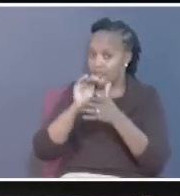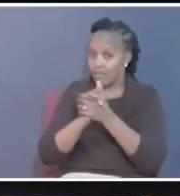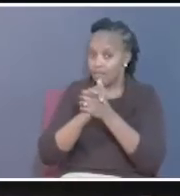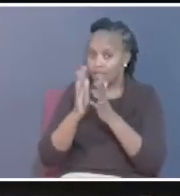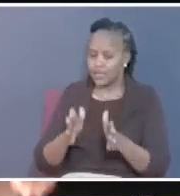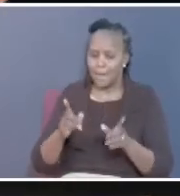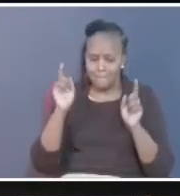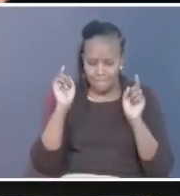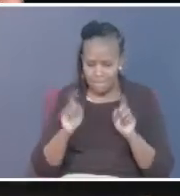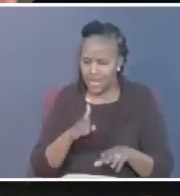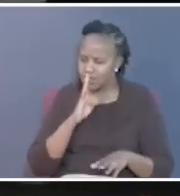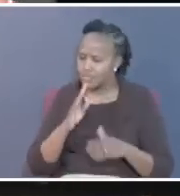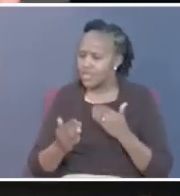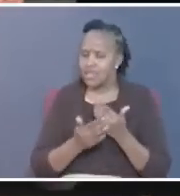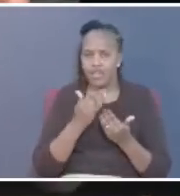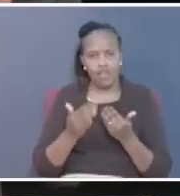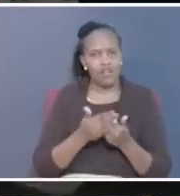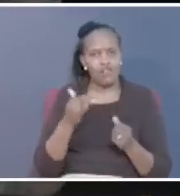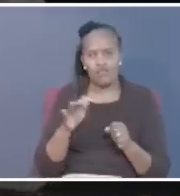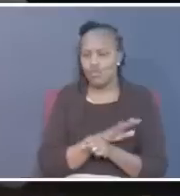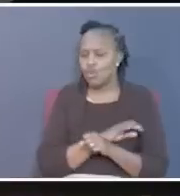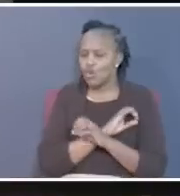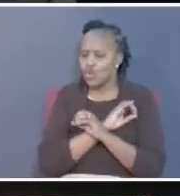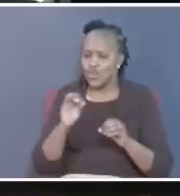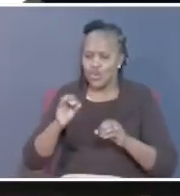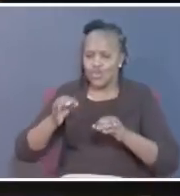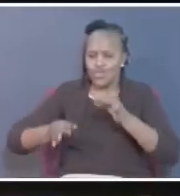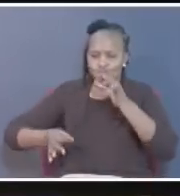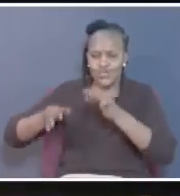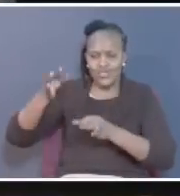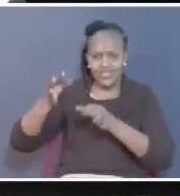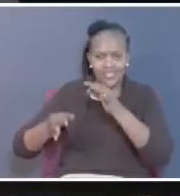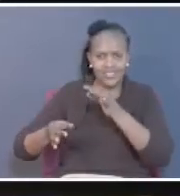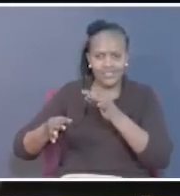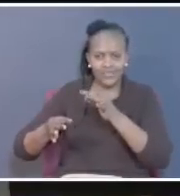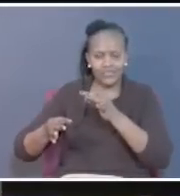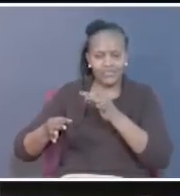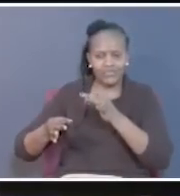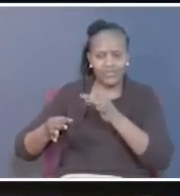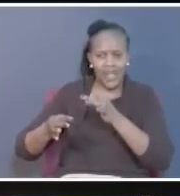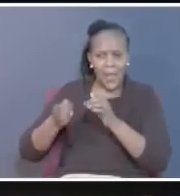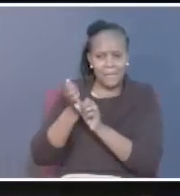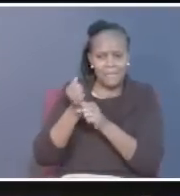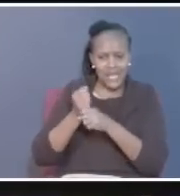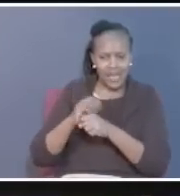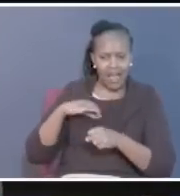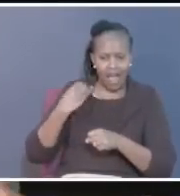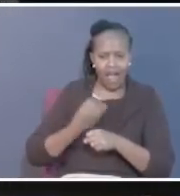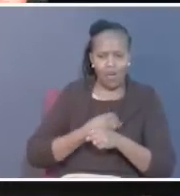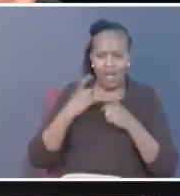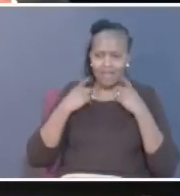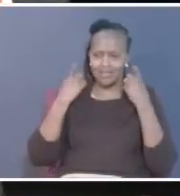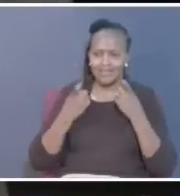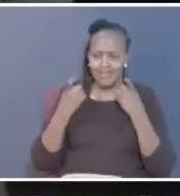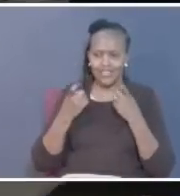be careful not to justify our wrongdoing with quote-unquote good excuses. And